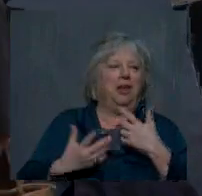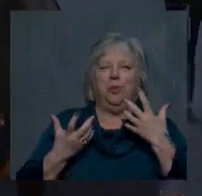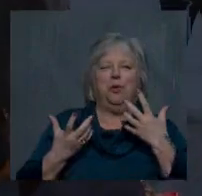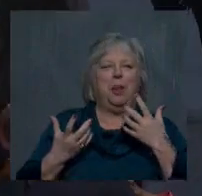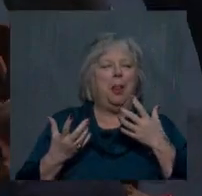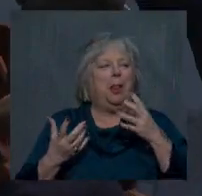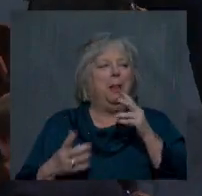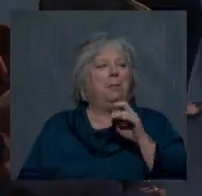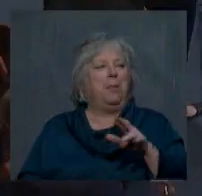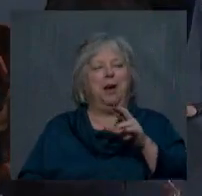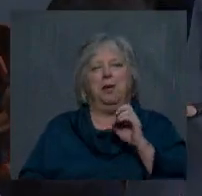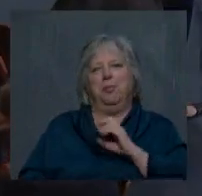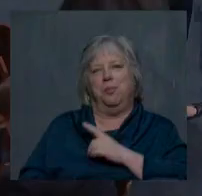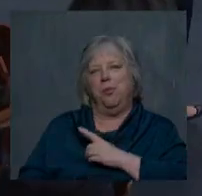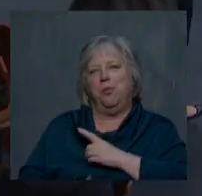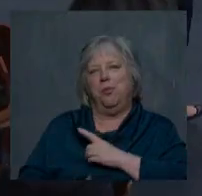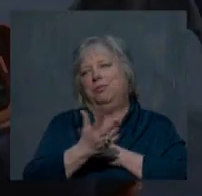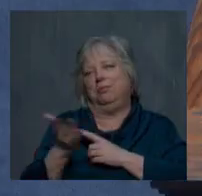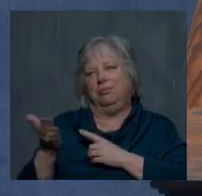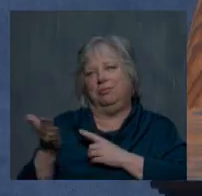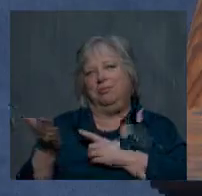Order.